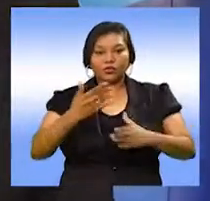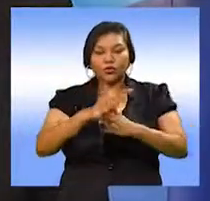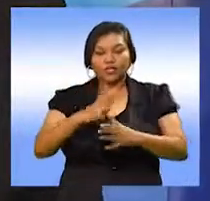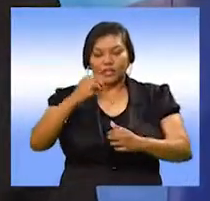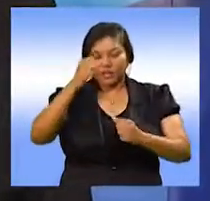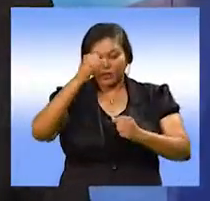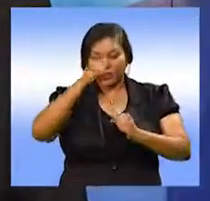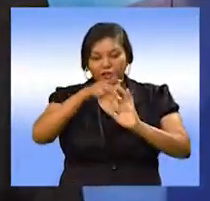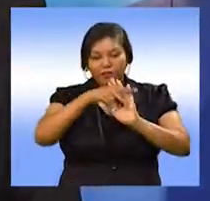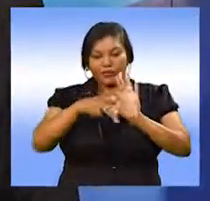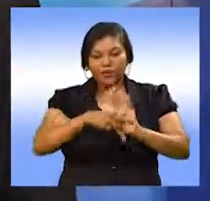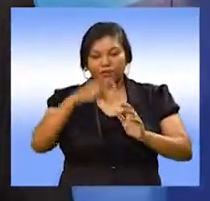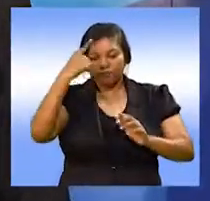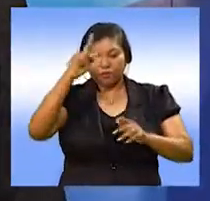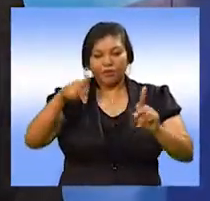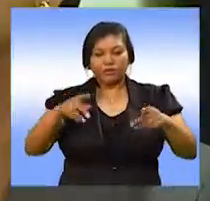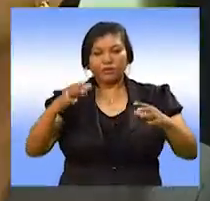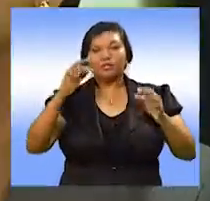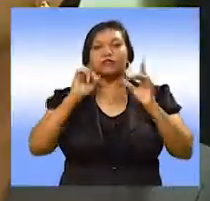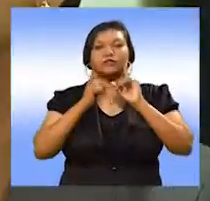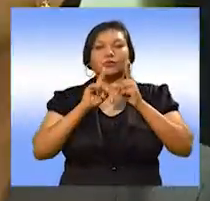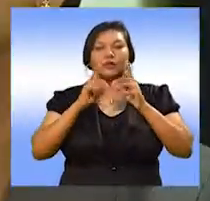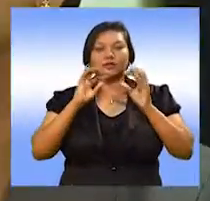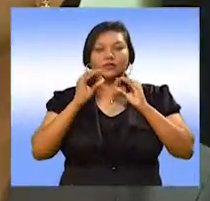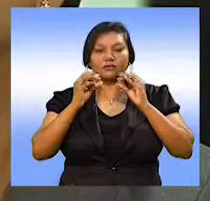made available for consultation.